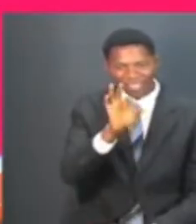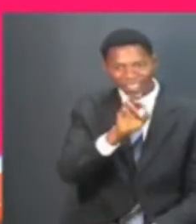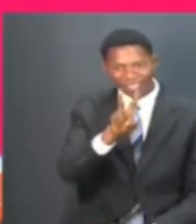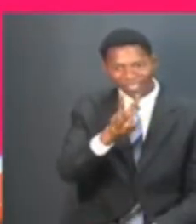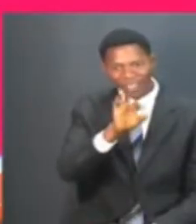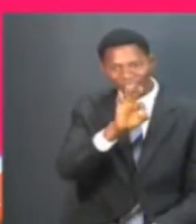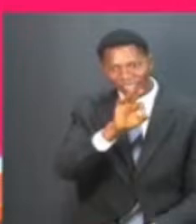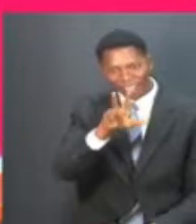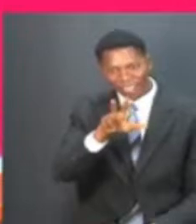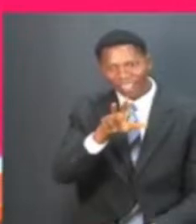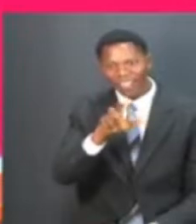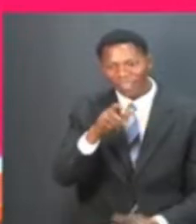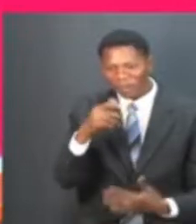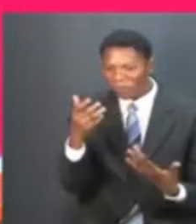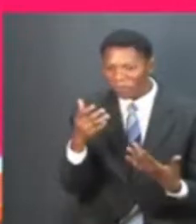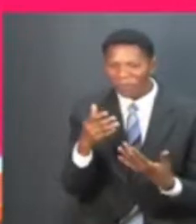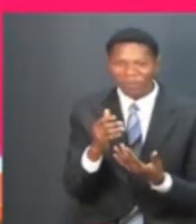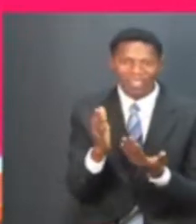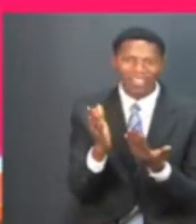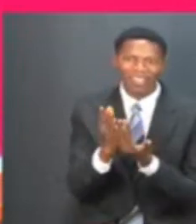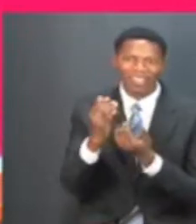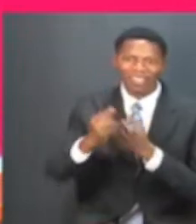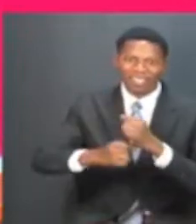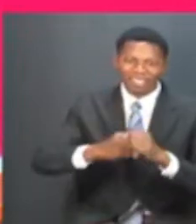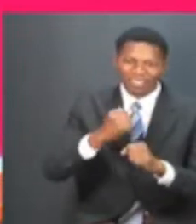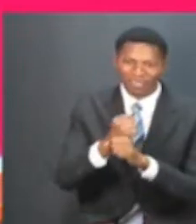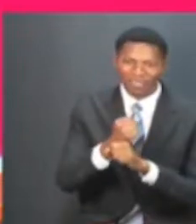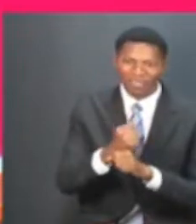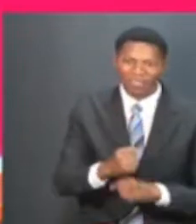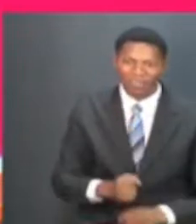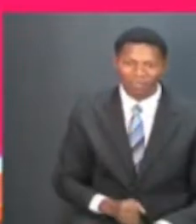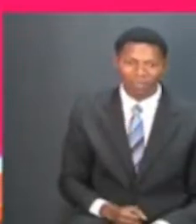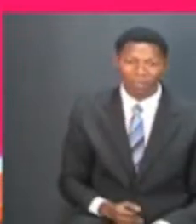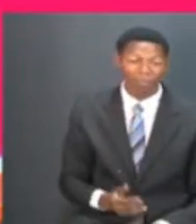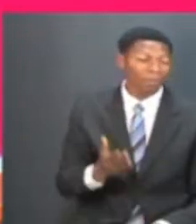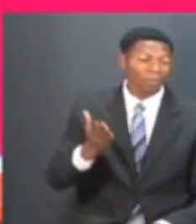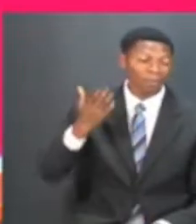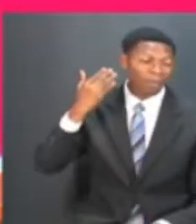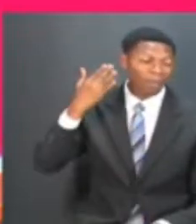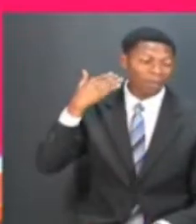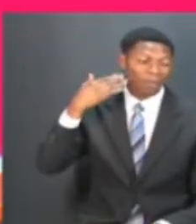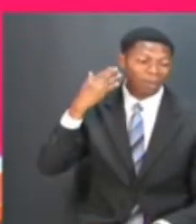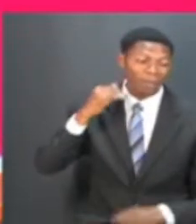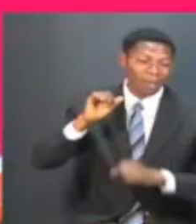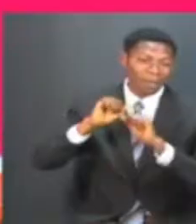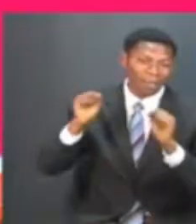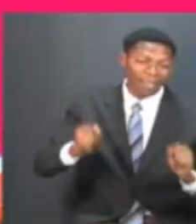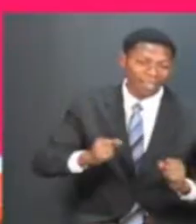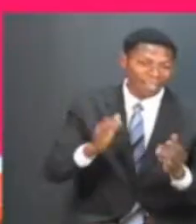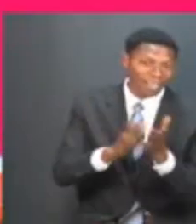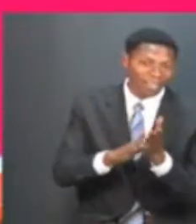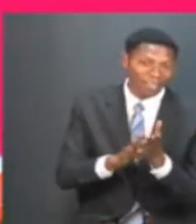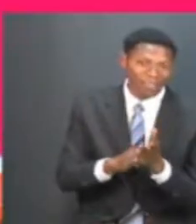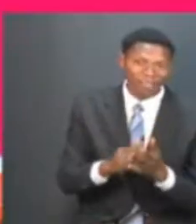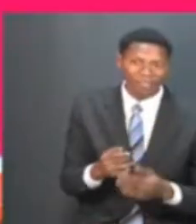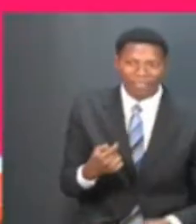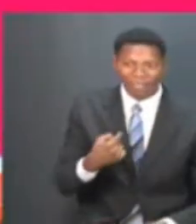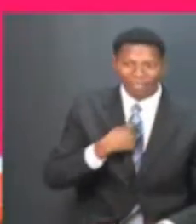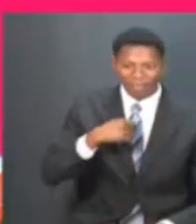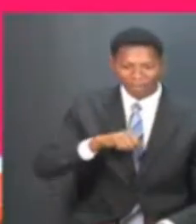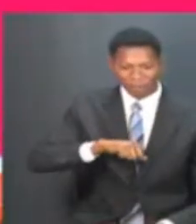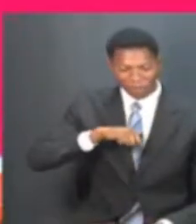92-93 academic year. Yes, the old system. And honorable members, I can proudly